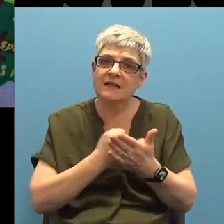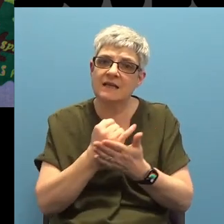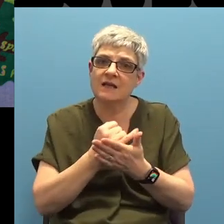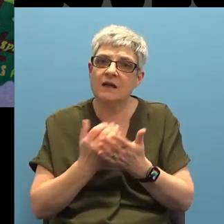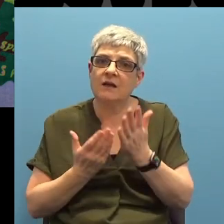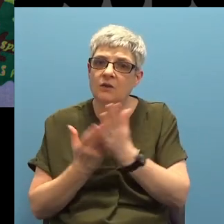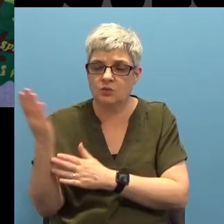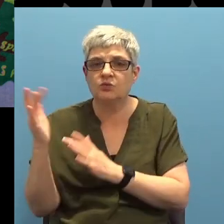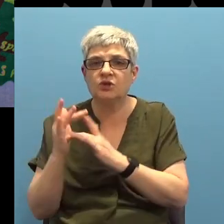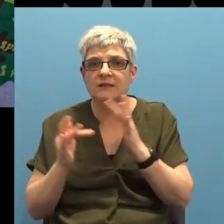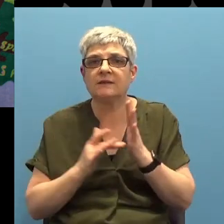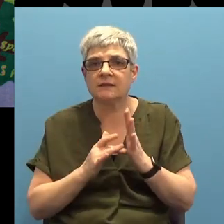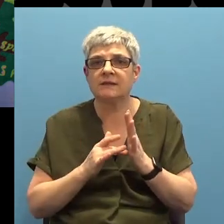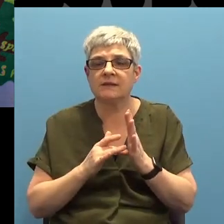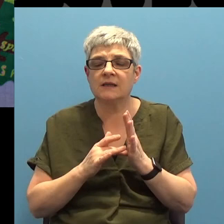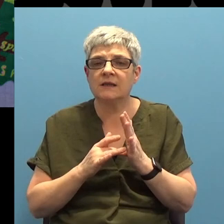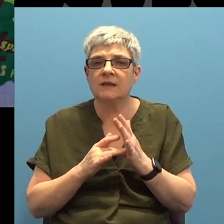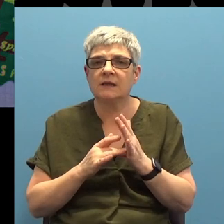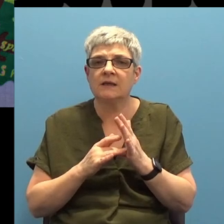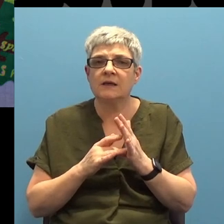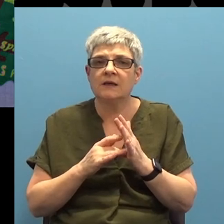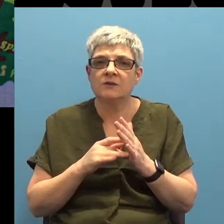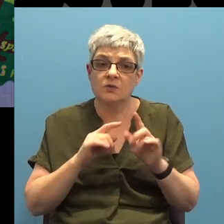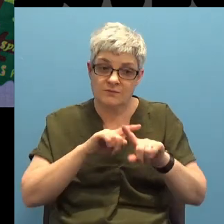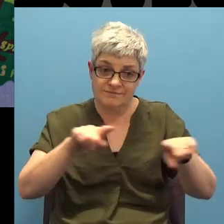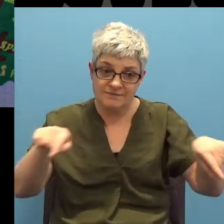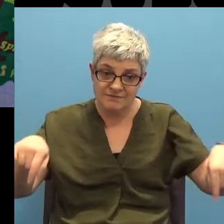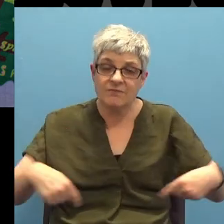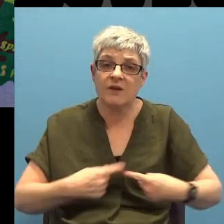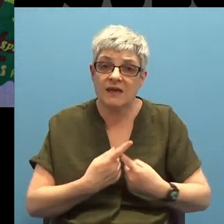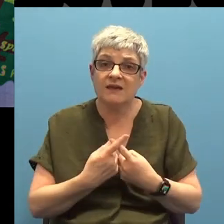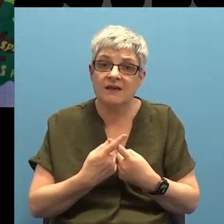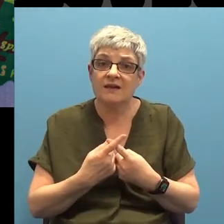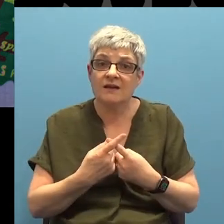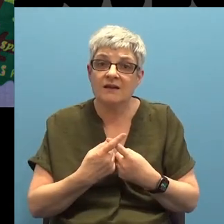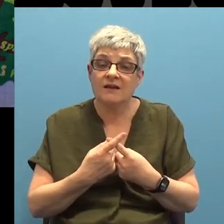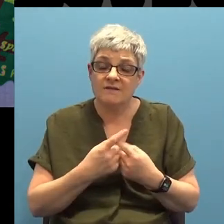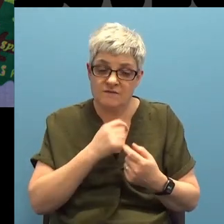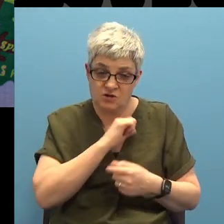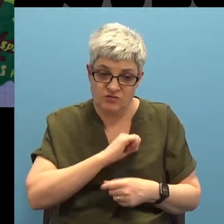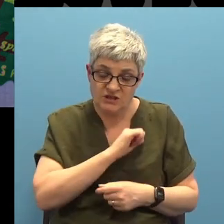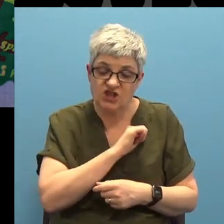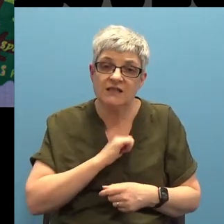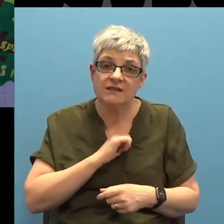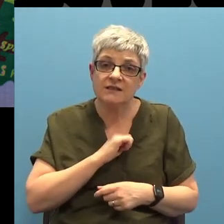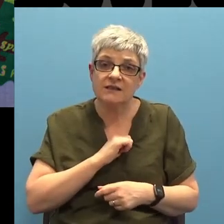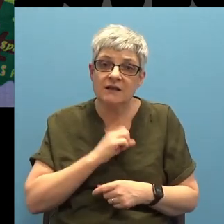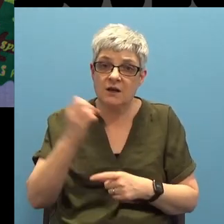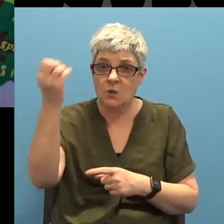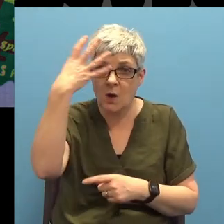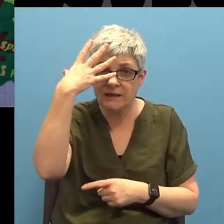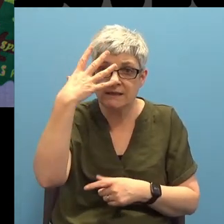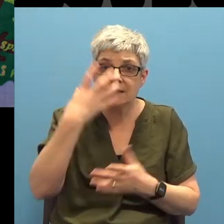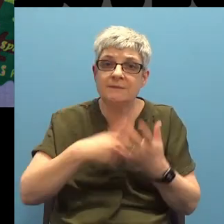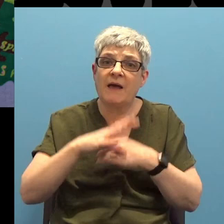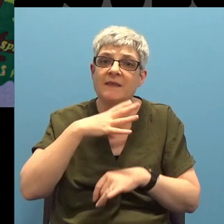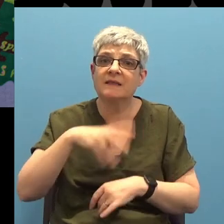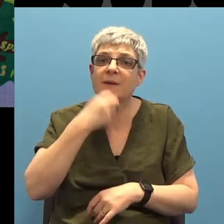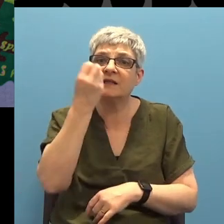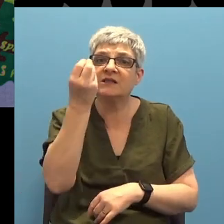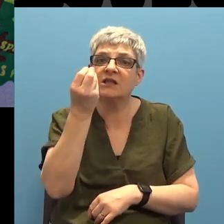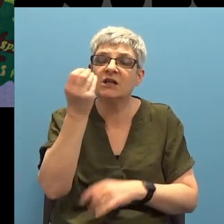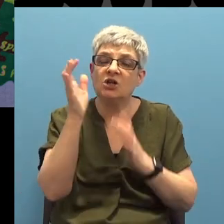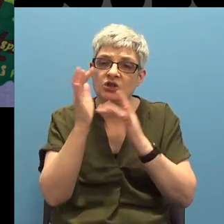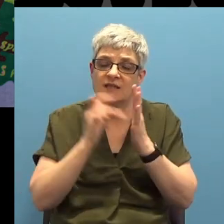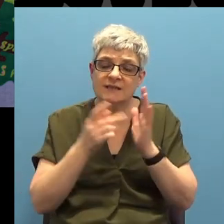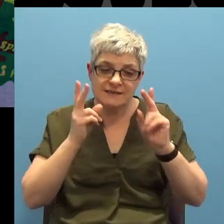him. Just like him, each one of us Christians have been anointed by the Holy Spirit. Jesus died for us